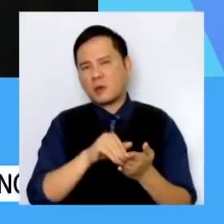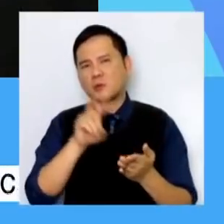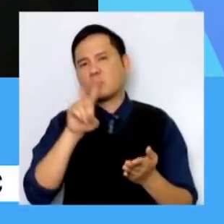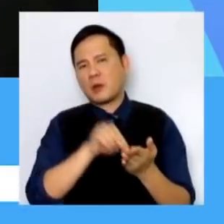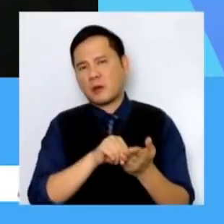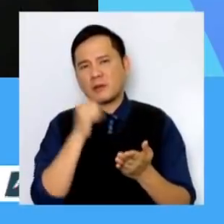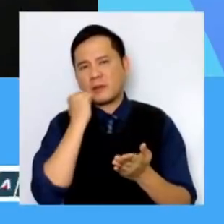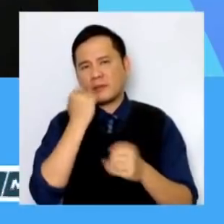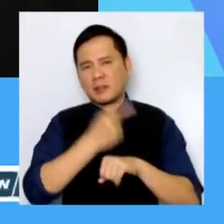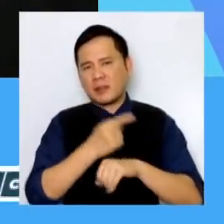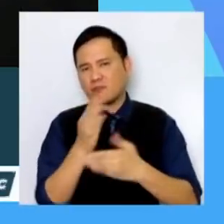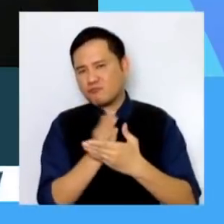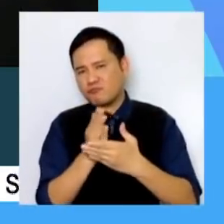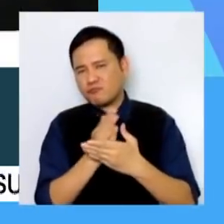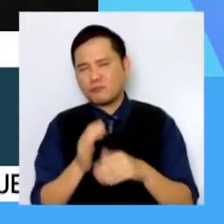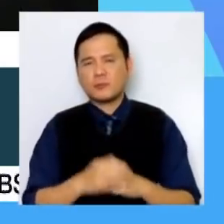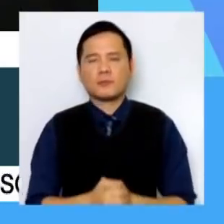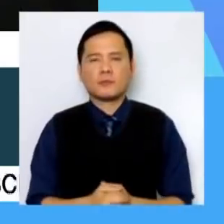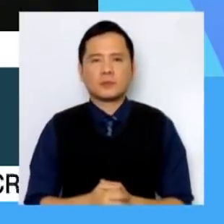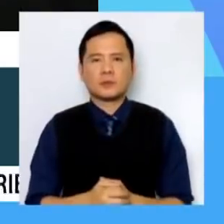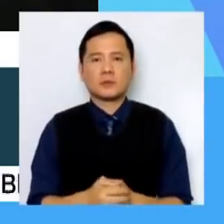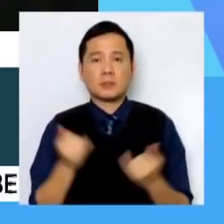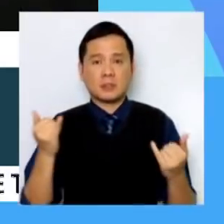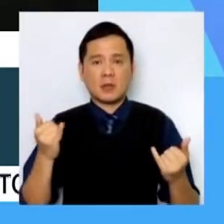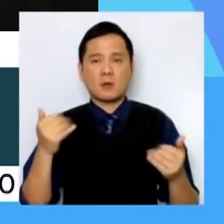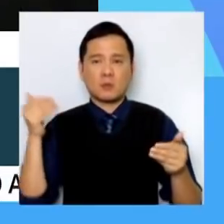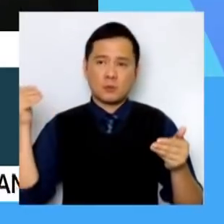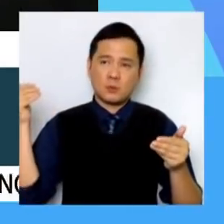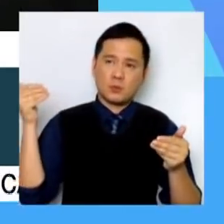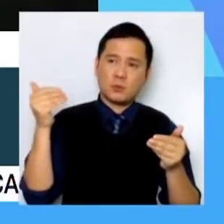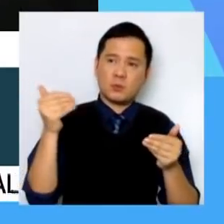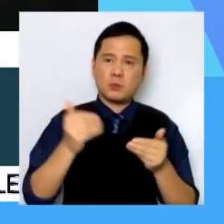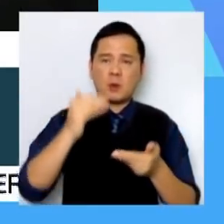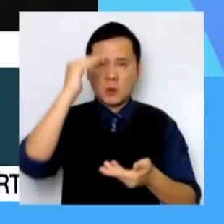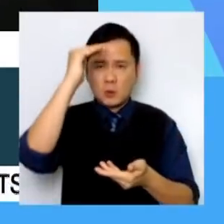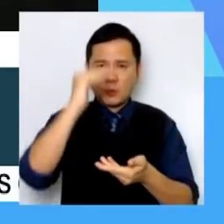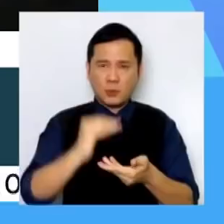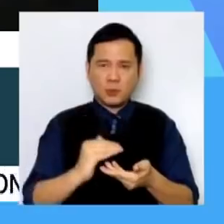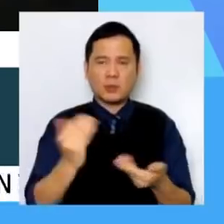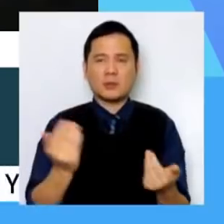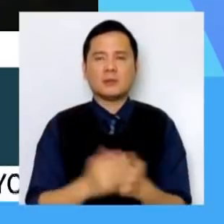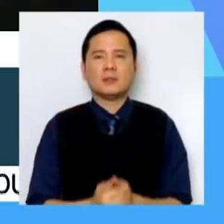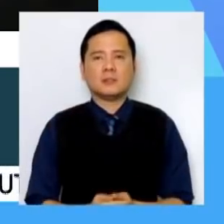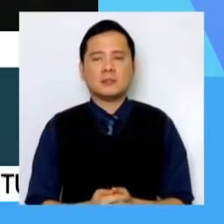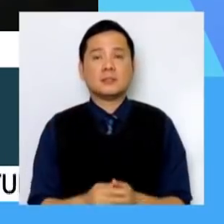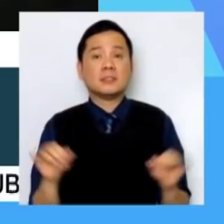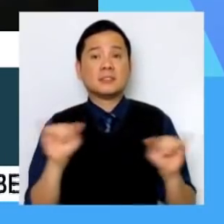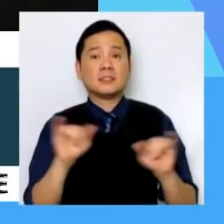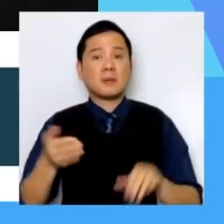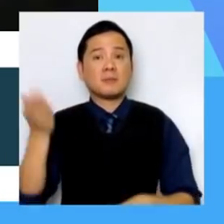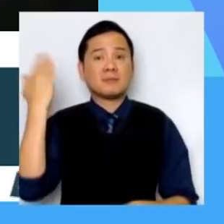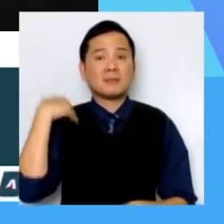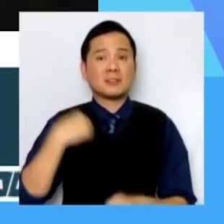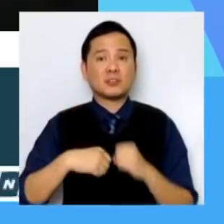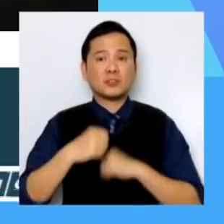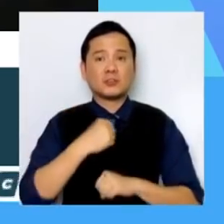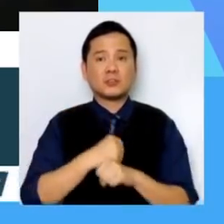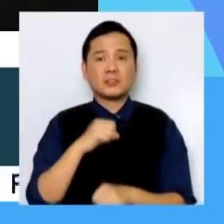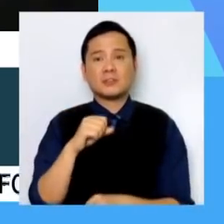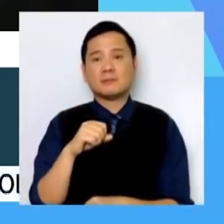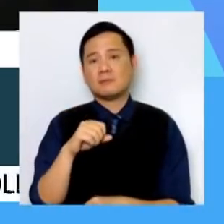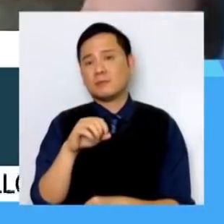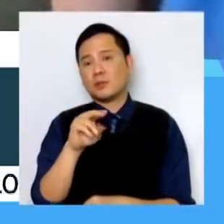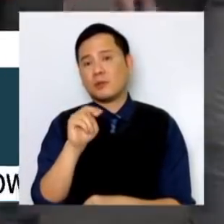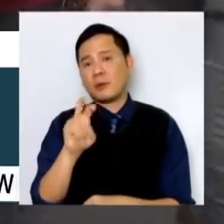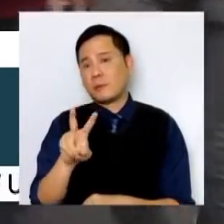getting close to the situation na nakita natin November to December last year na medyo mababa talaga